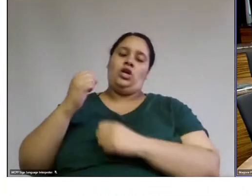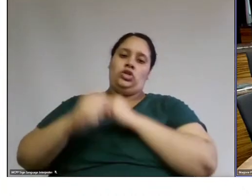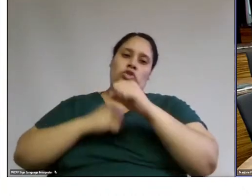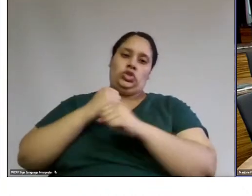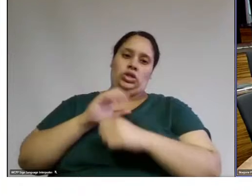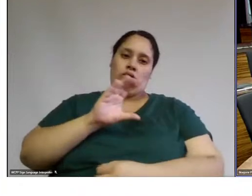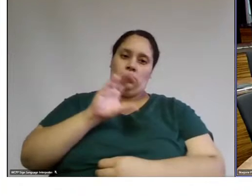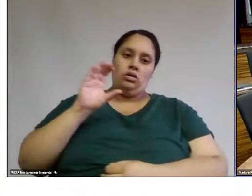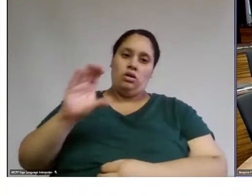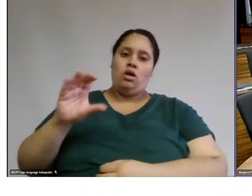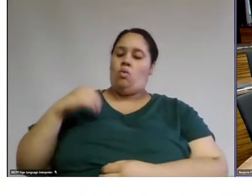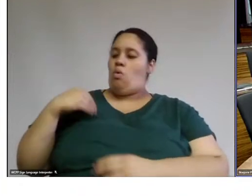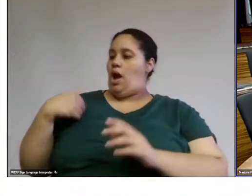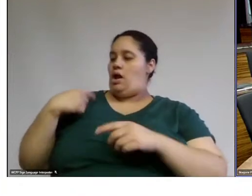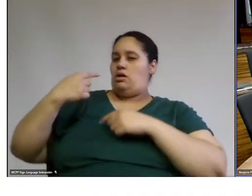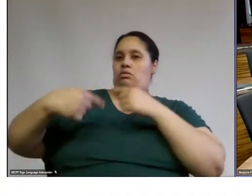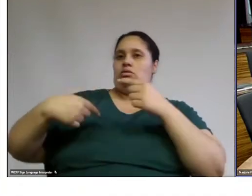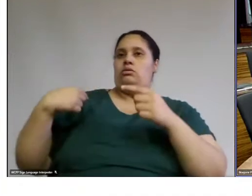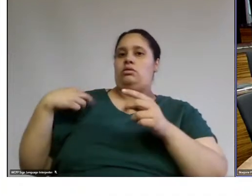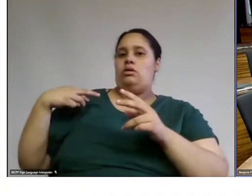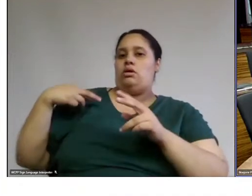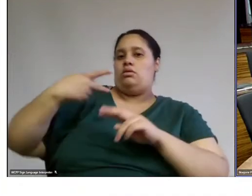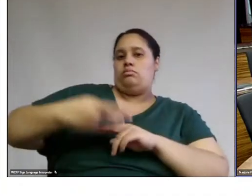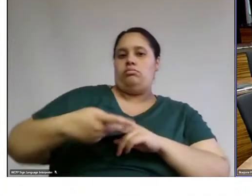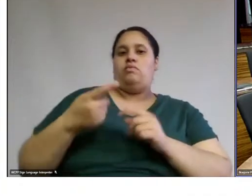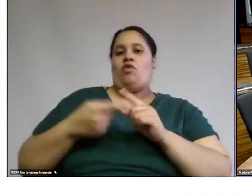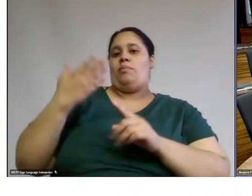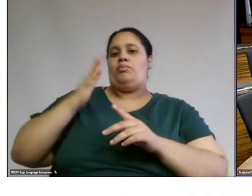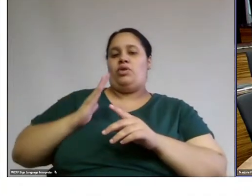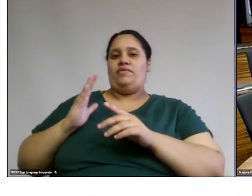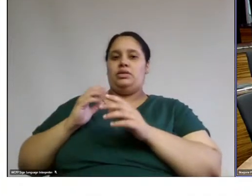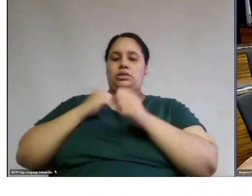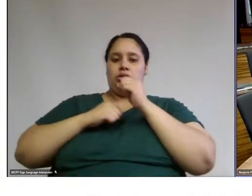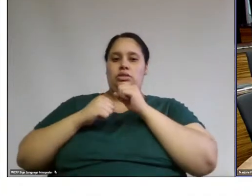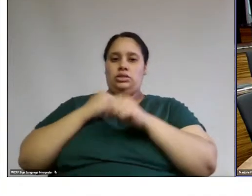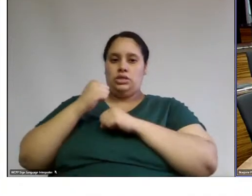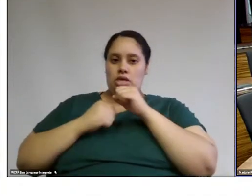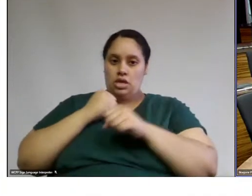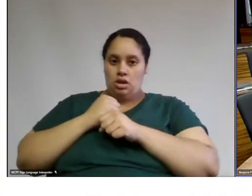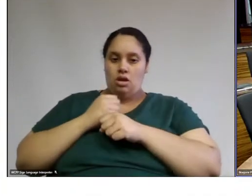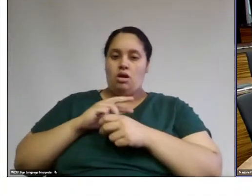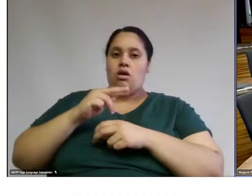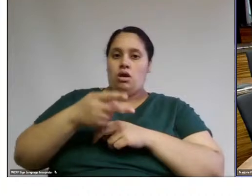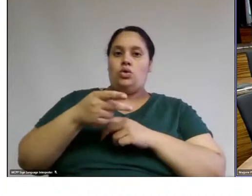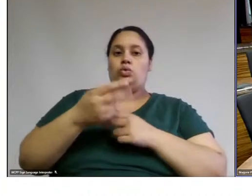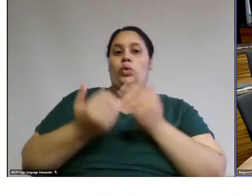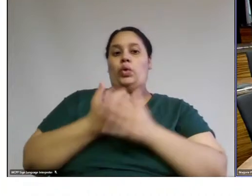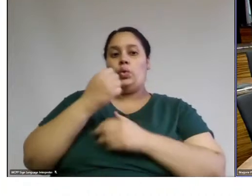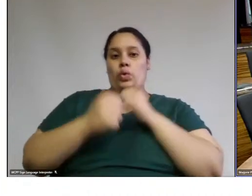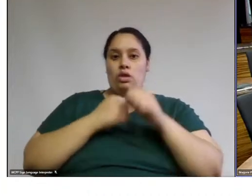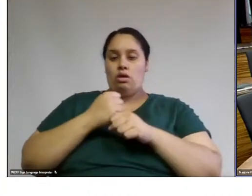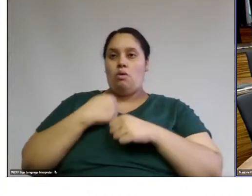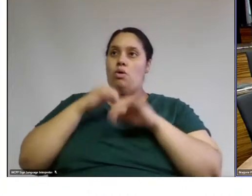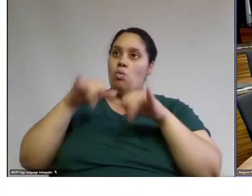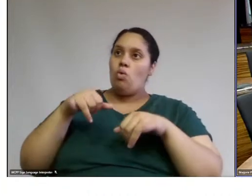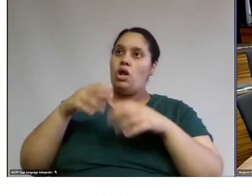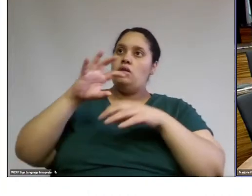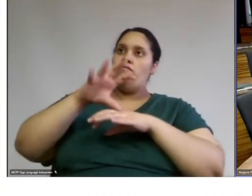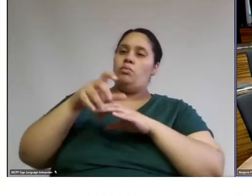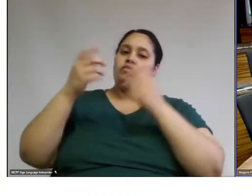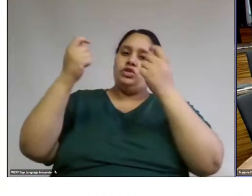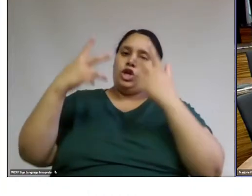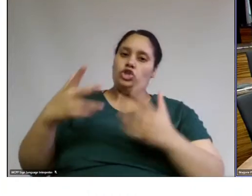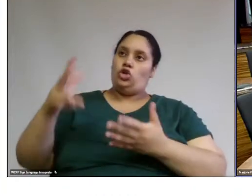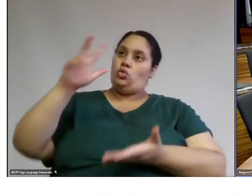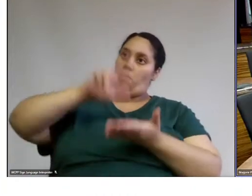it's a rollover, while we wait for Provincial Treasury to give us an indication whether that is going to be approved or not.